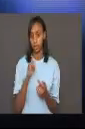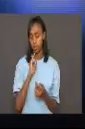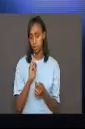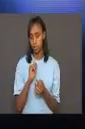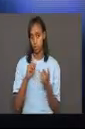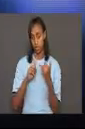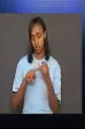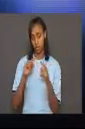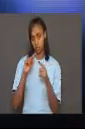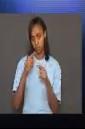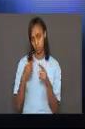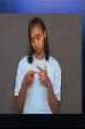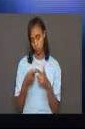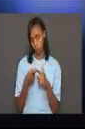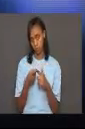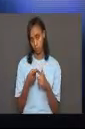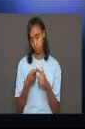Here is ending 2.